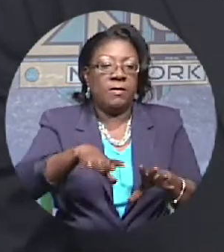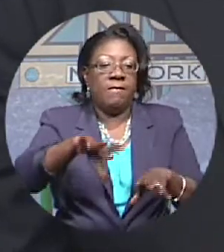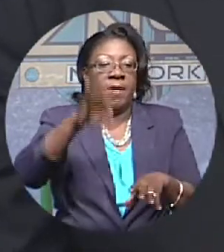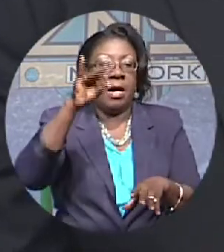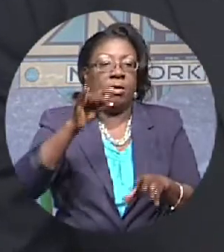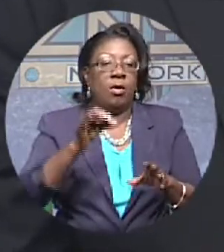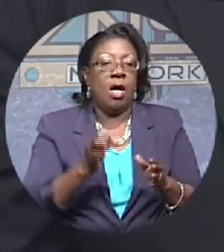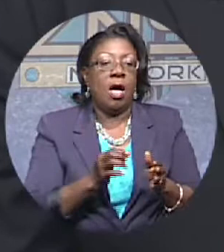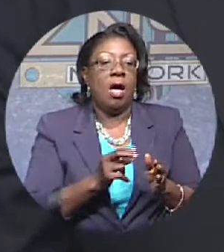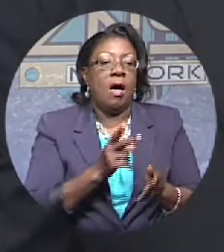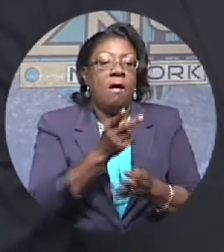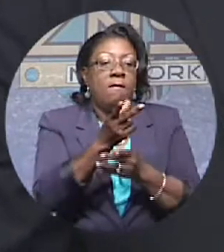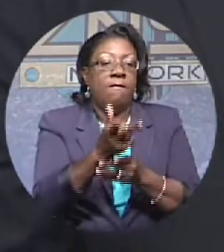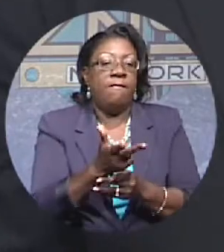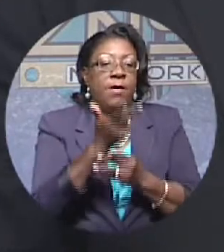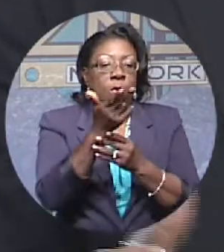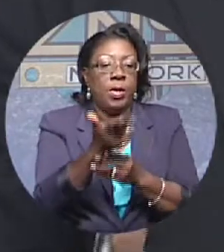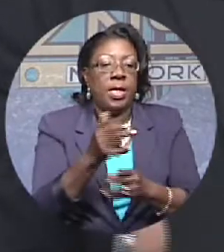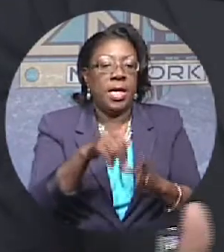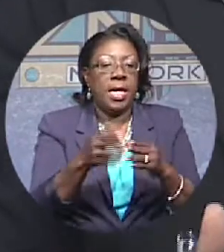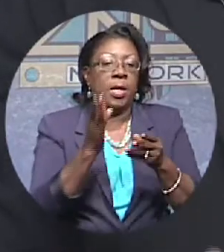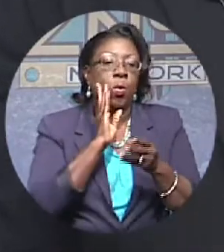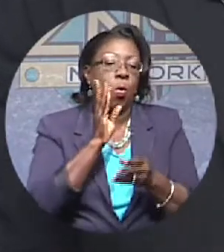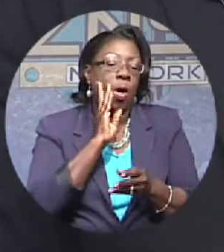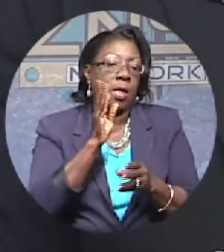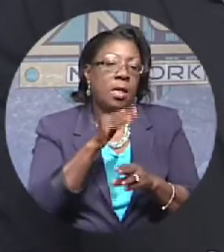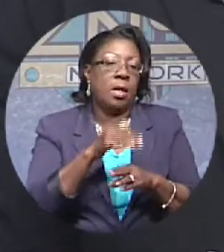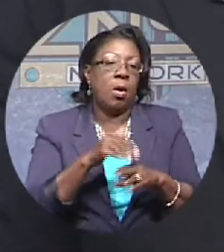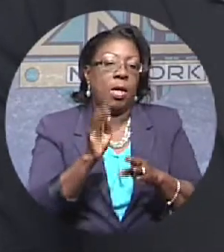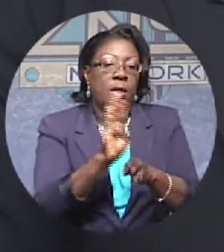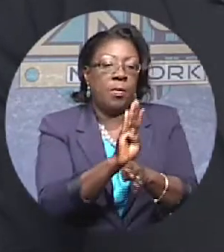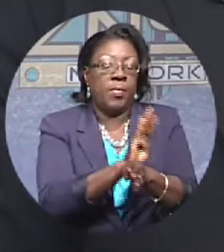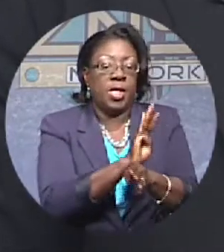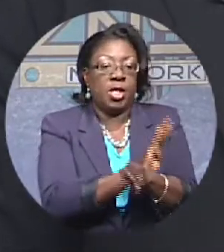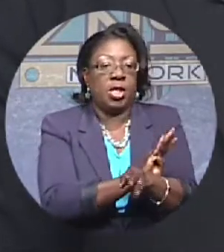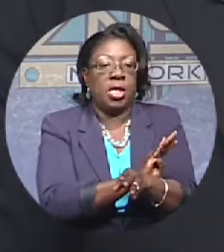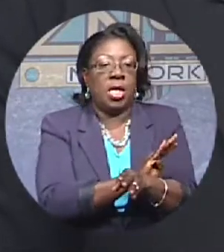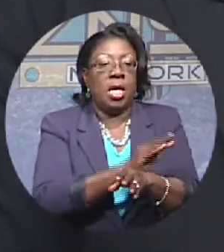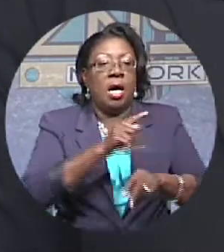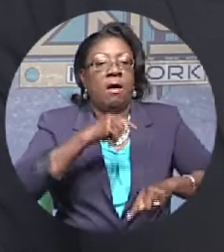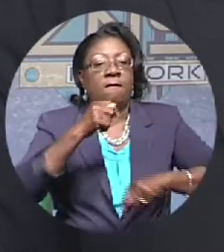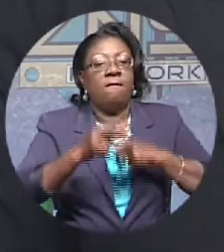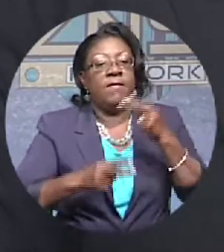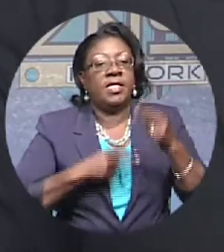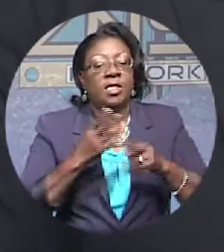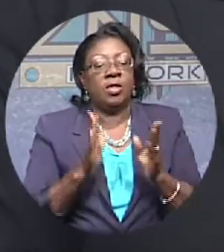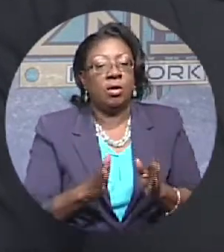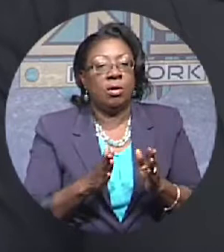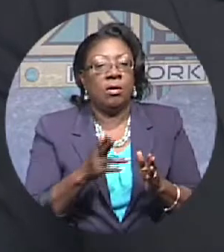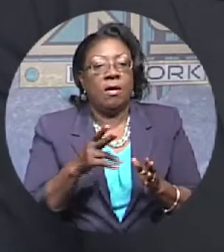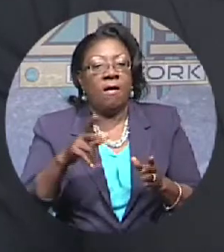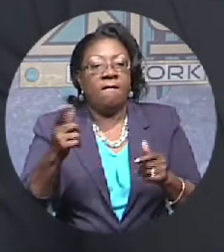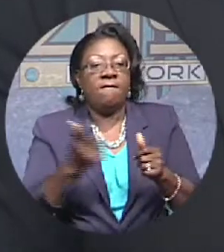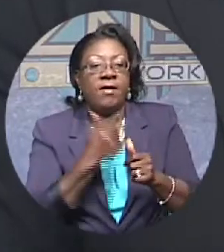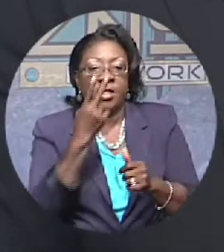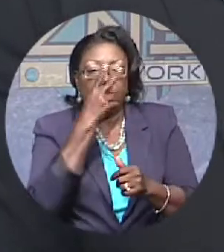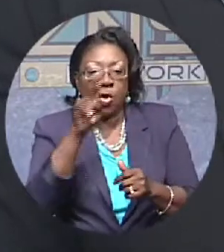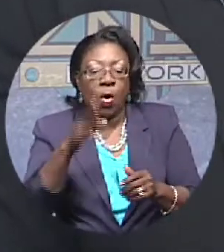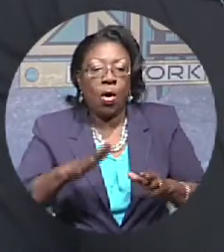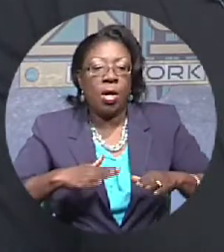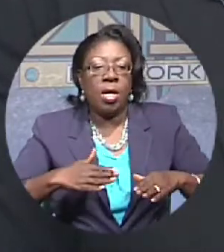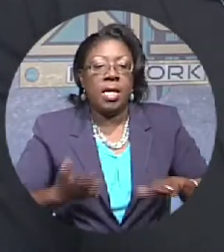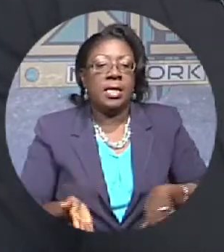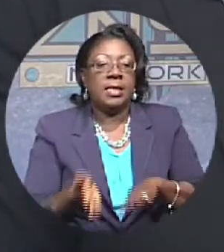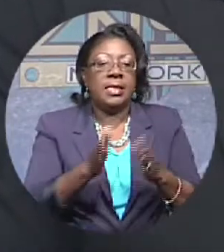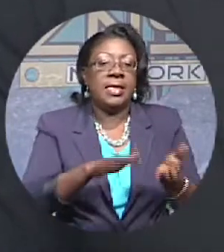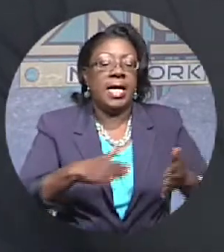We're told that it was a tourist who first spotted the body while swimming around 2:30 this afternoon. Our cameras were the only ones rolling as